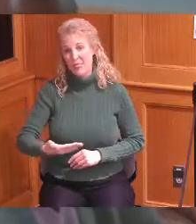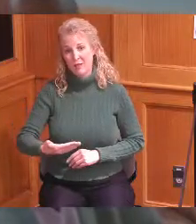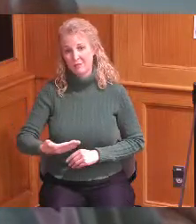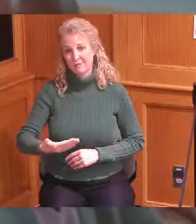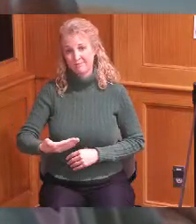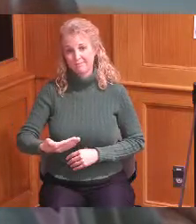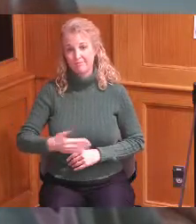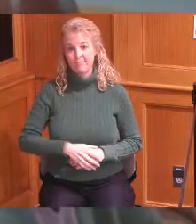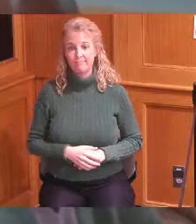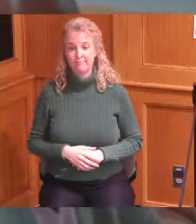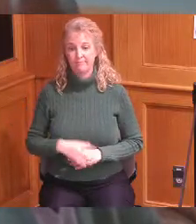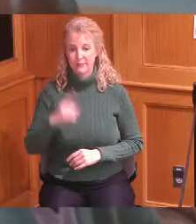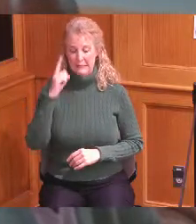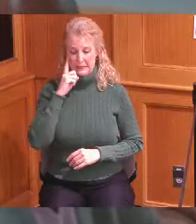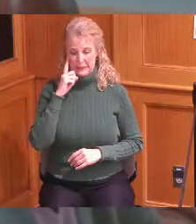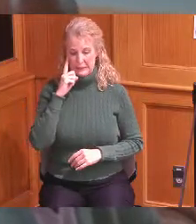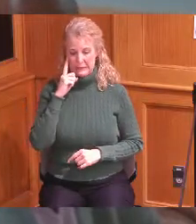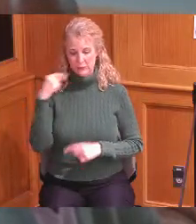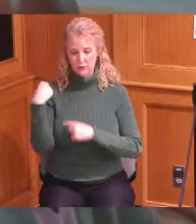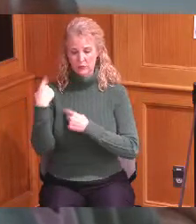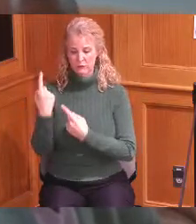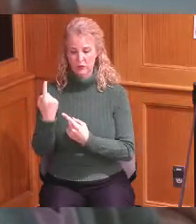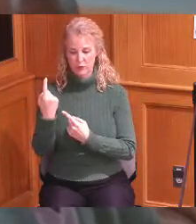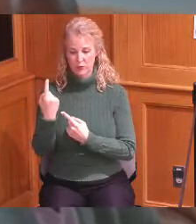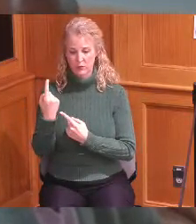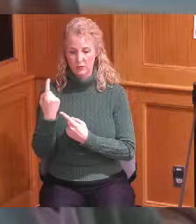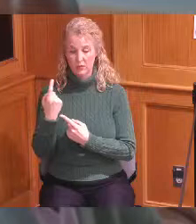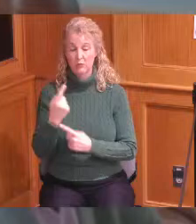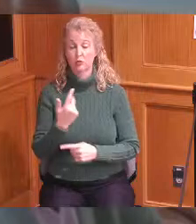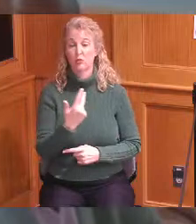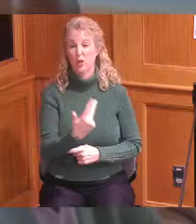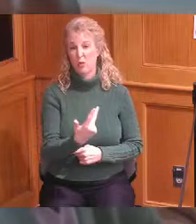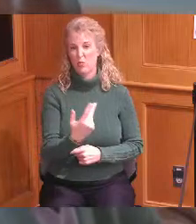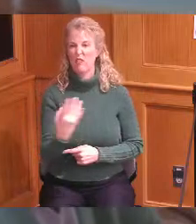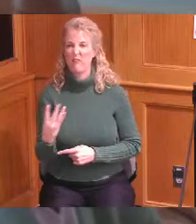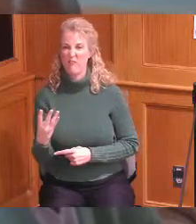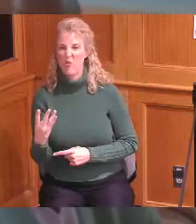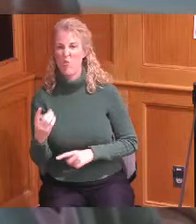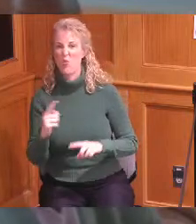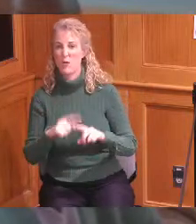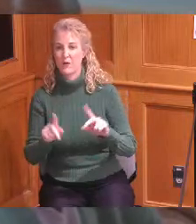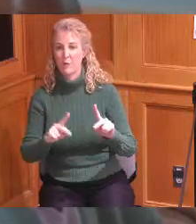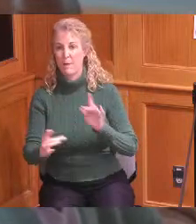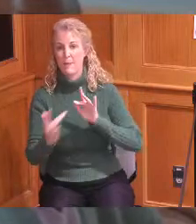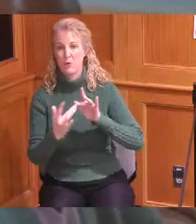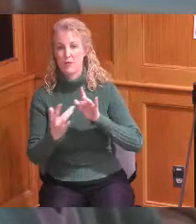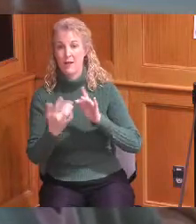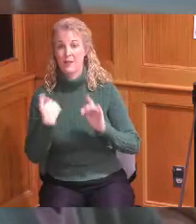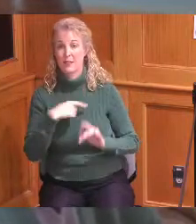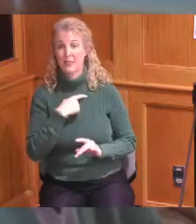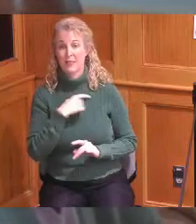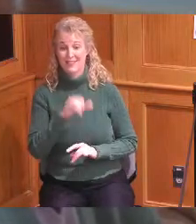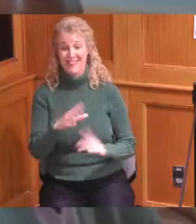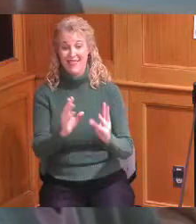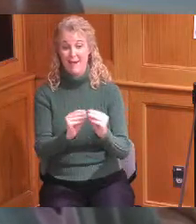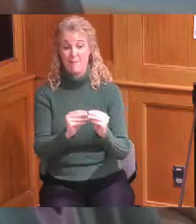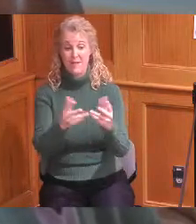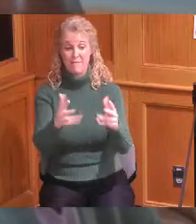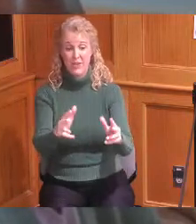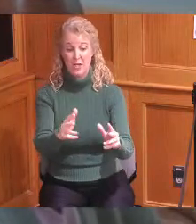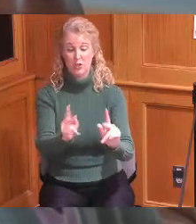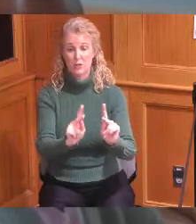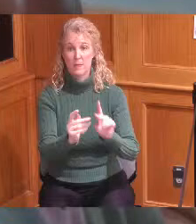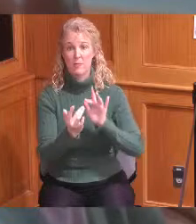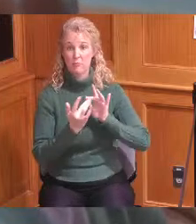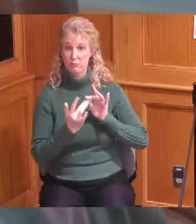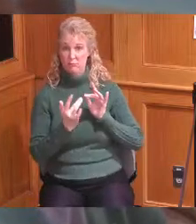We've had 3 or 4 of the people reach out to us. from that meeting. And it's